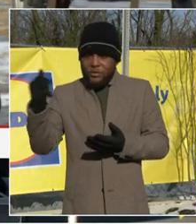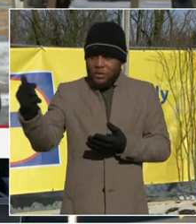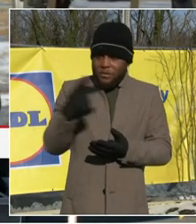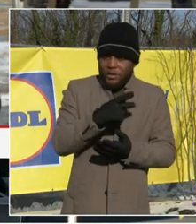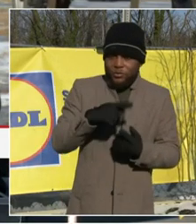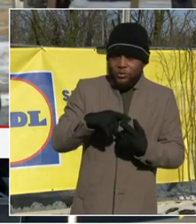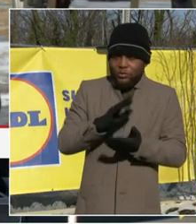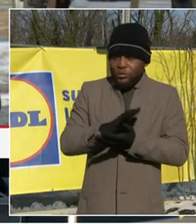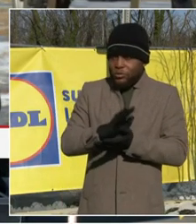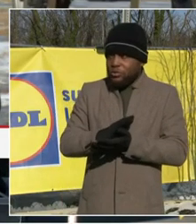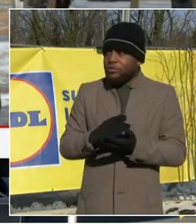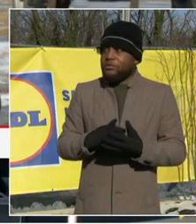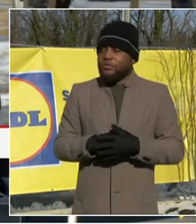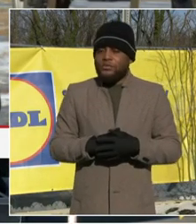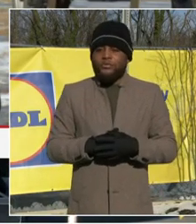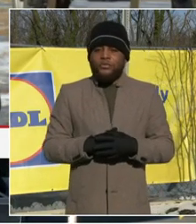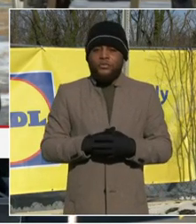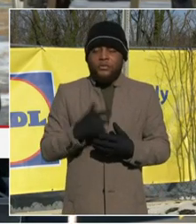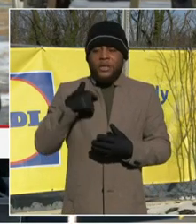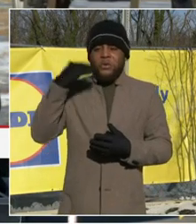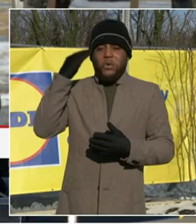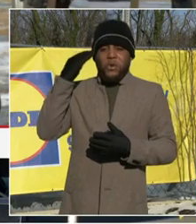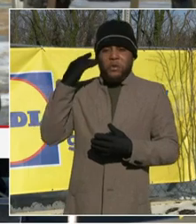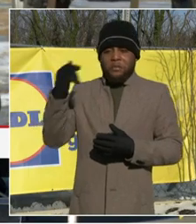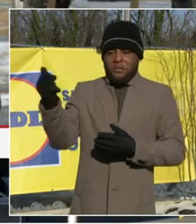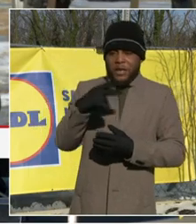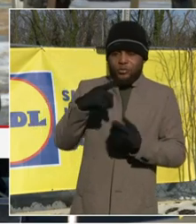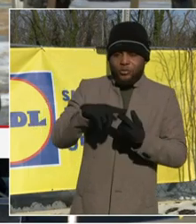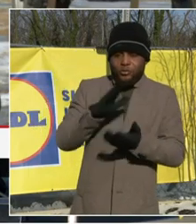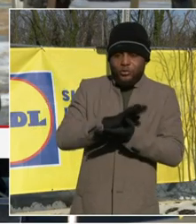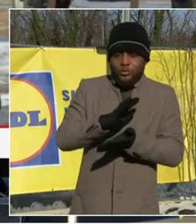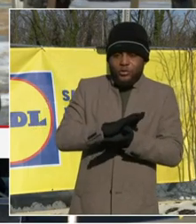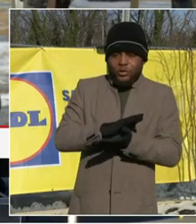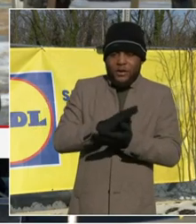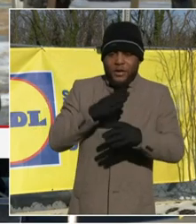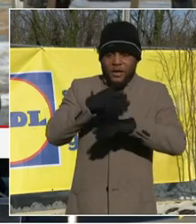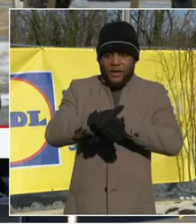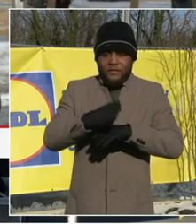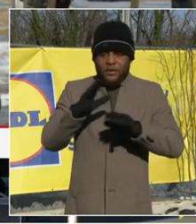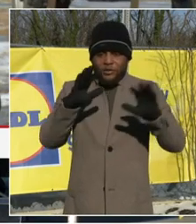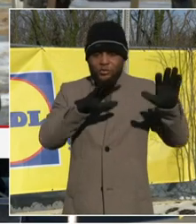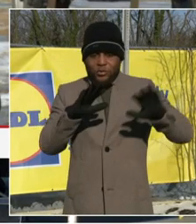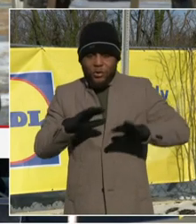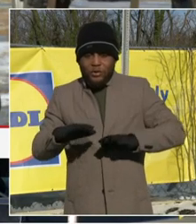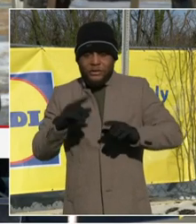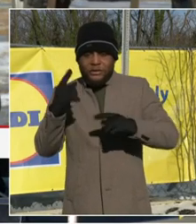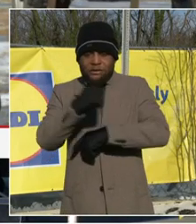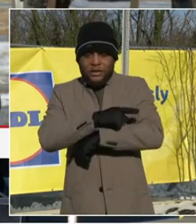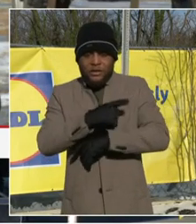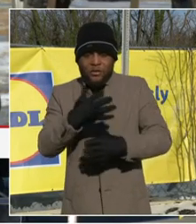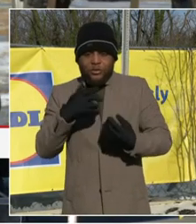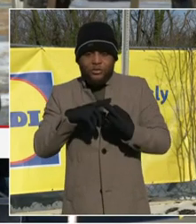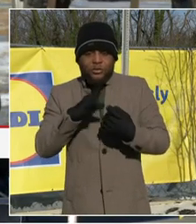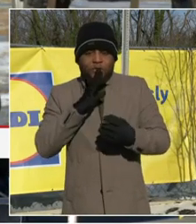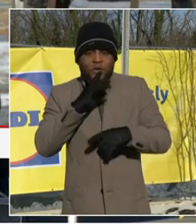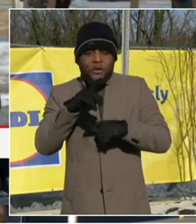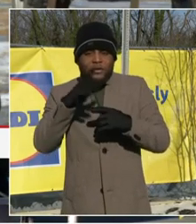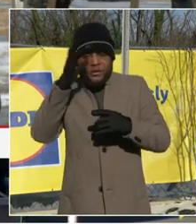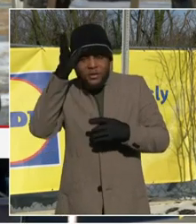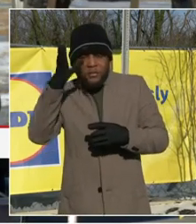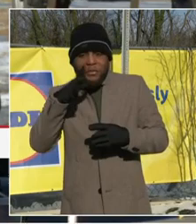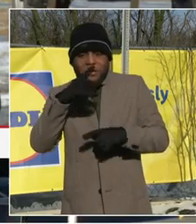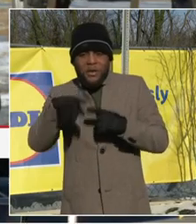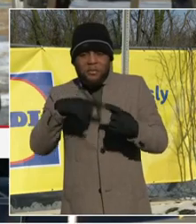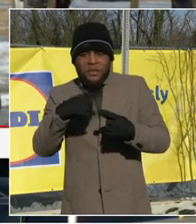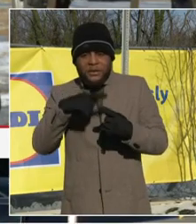returning after a snow day, and what are you telling parents and kids when it comes to testing for COVID in schools? Well, first of all, let